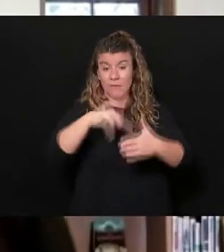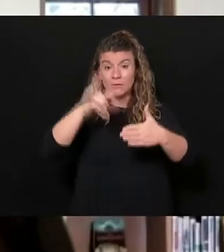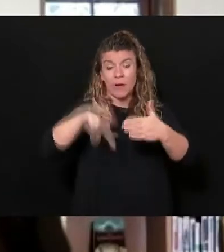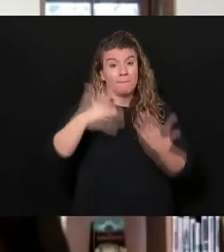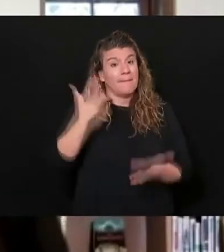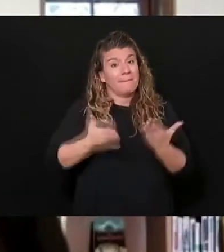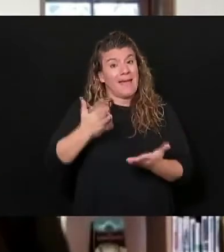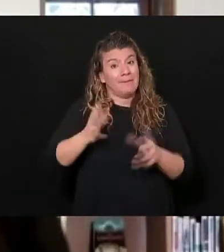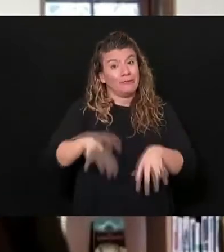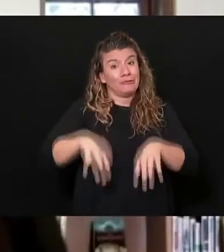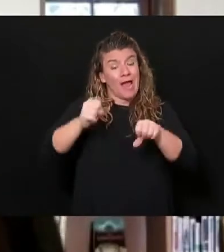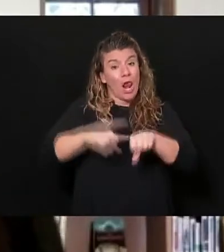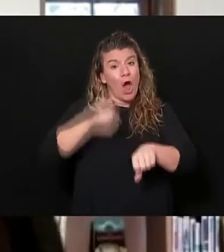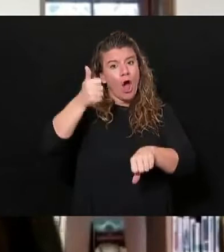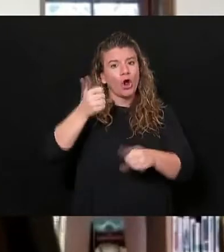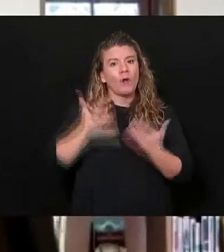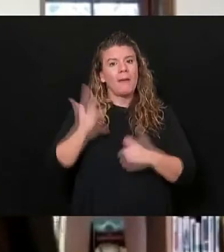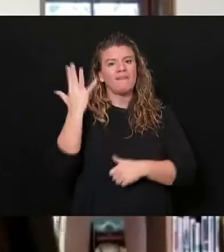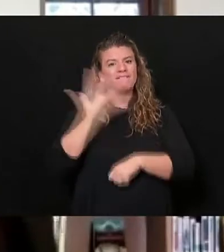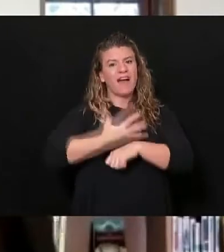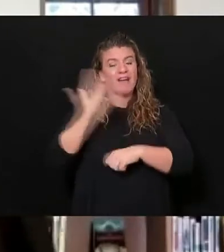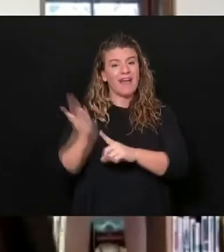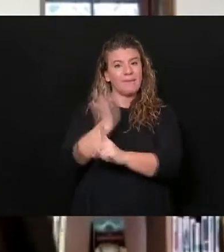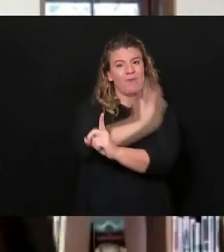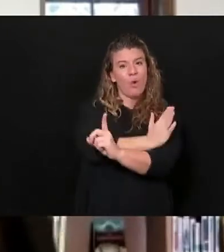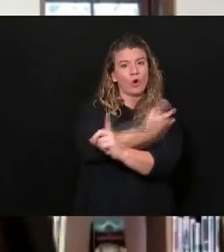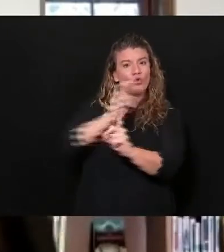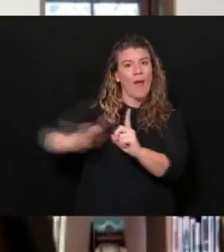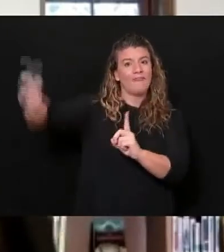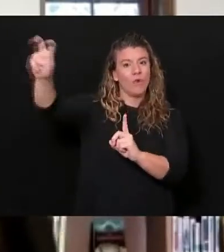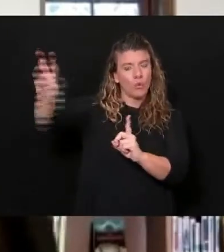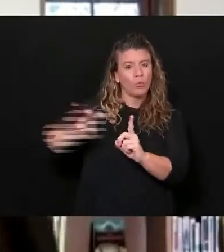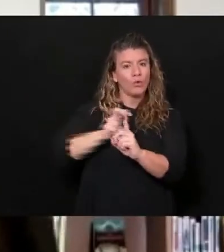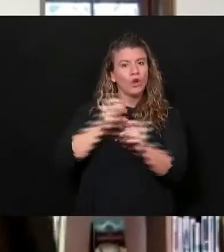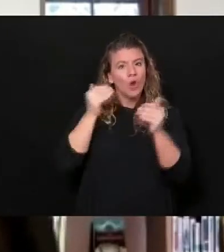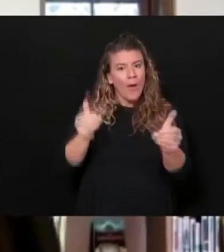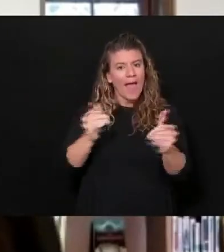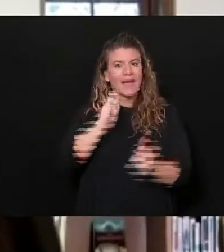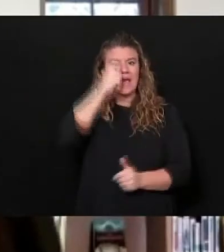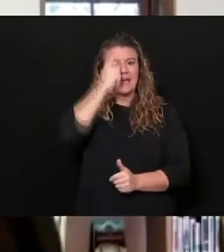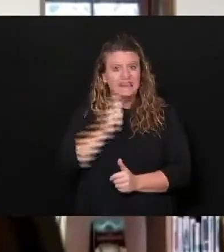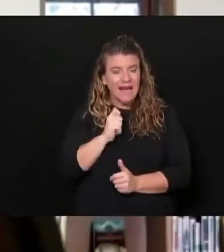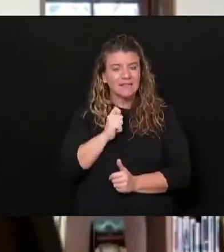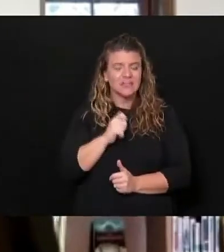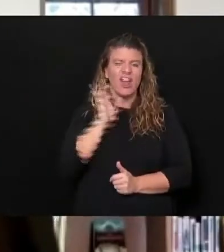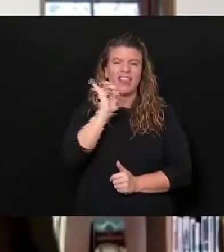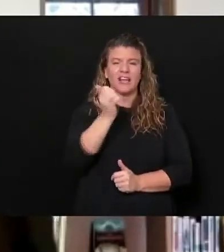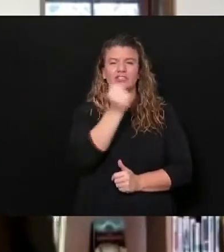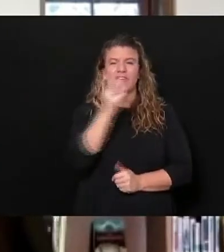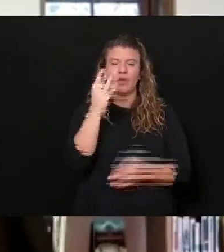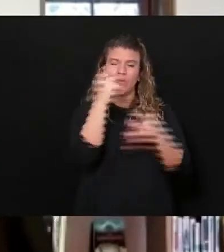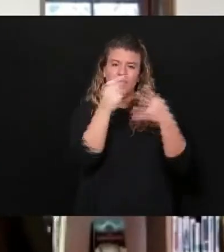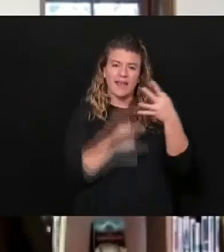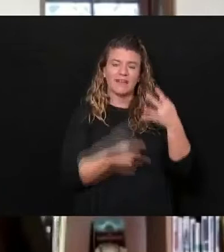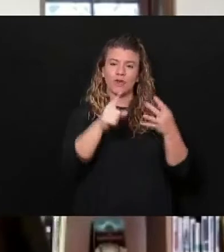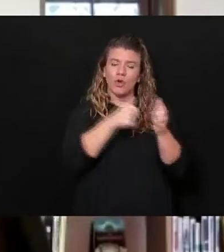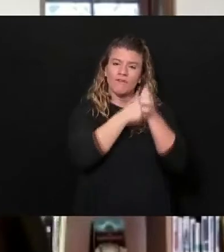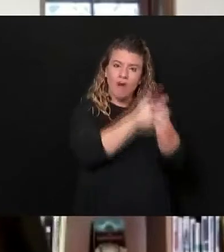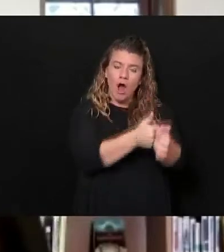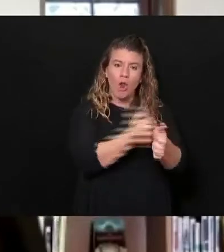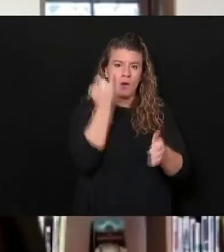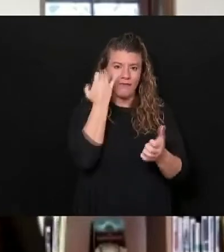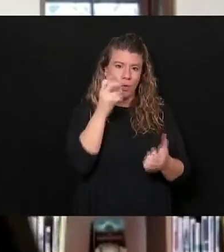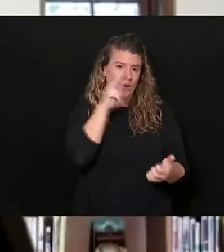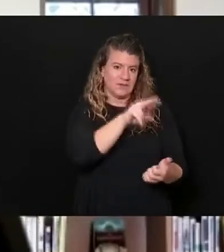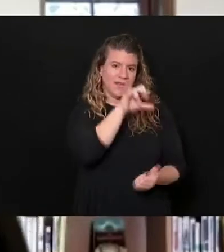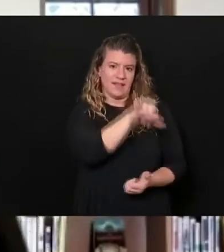longer. So those are a few things that we recommended, but we do have our holiday guidance up on our DHHR website right now for anyone to view that.